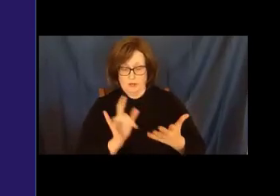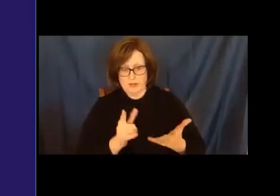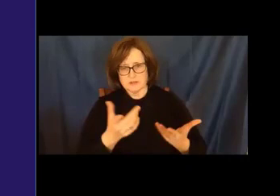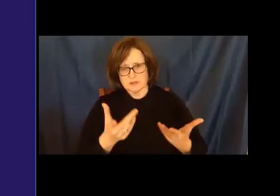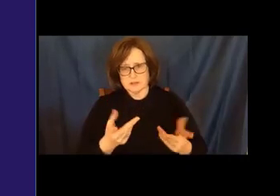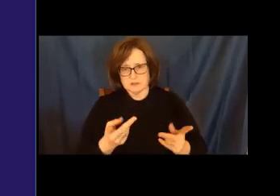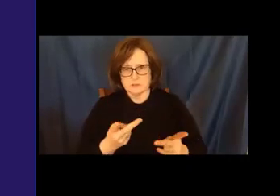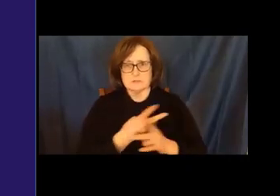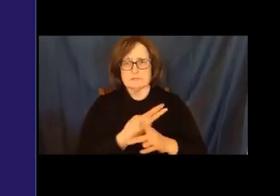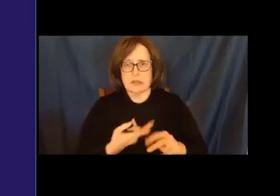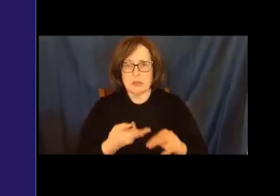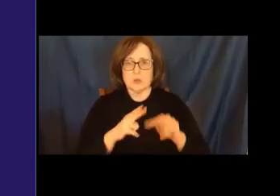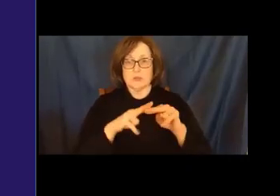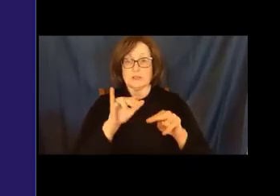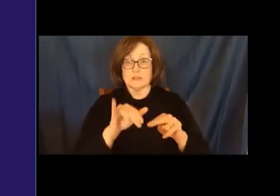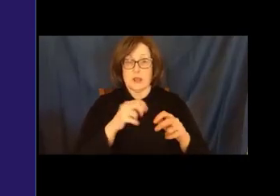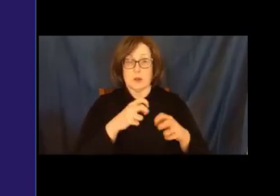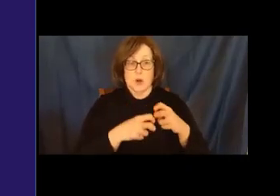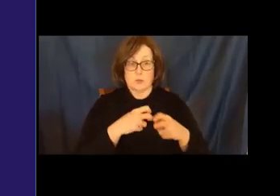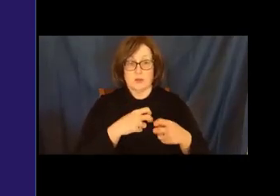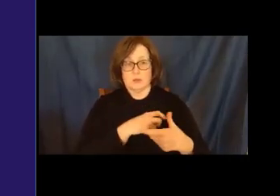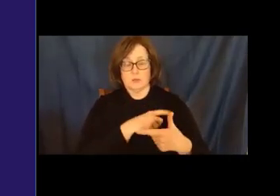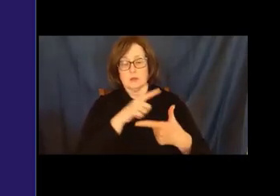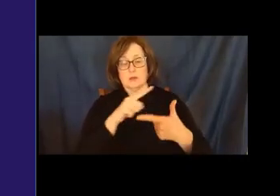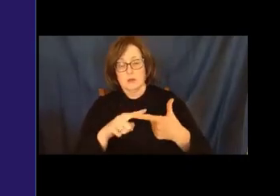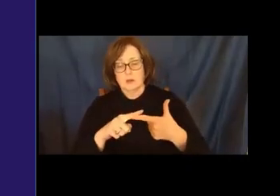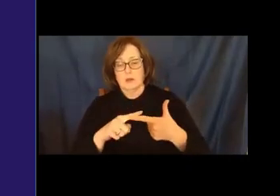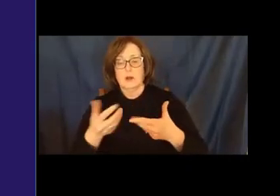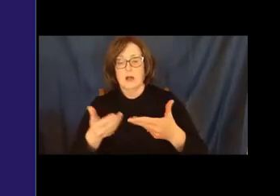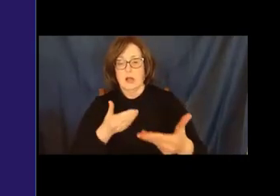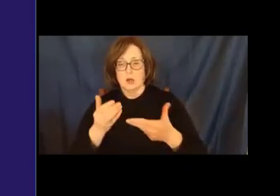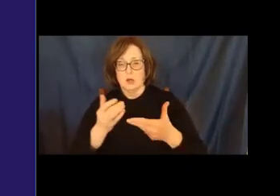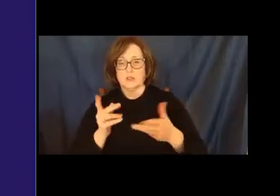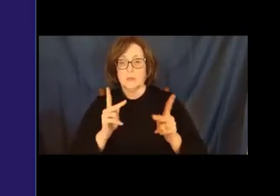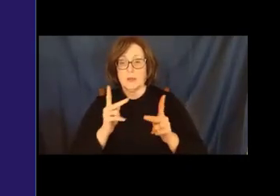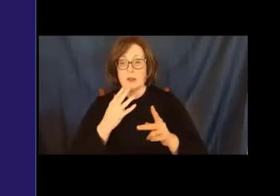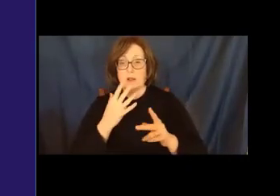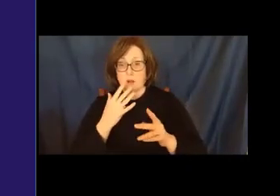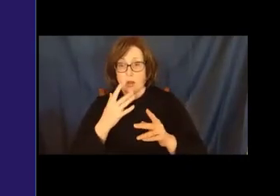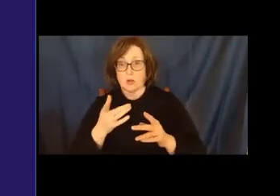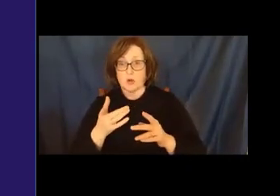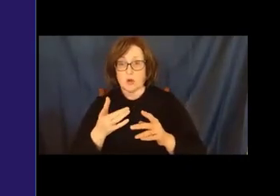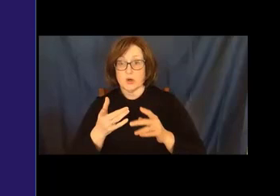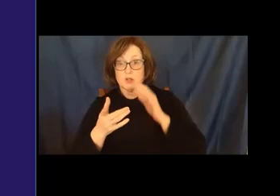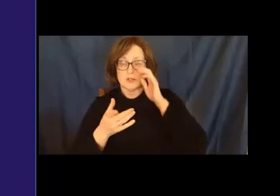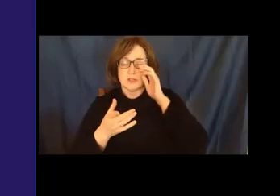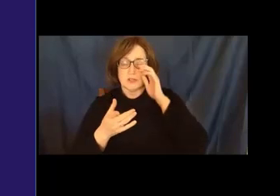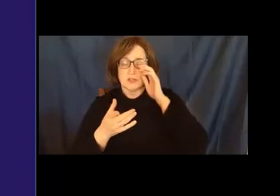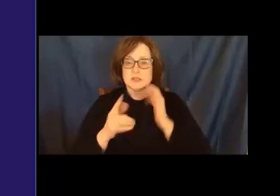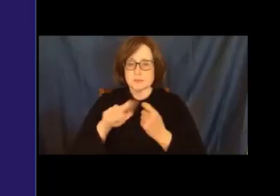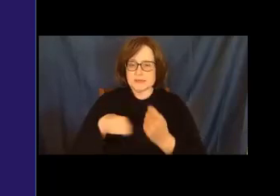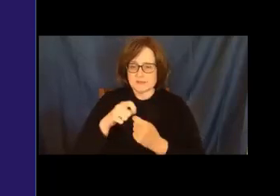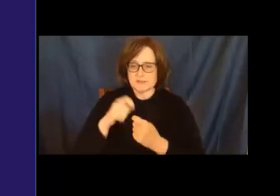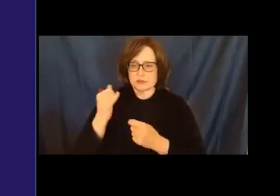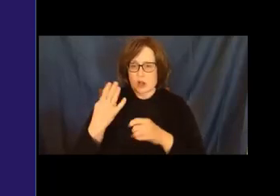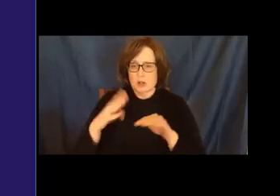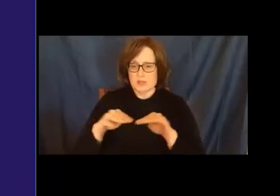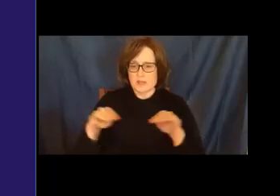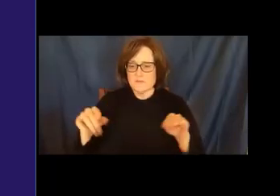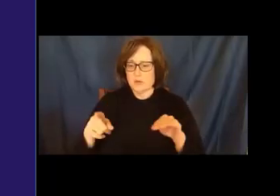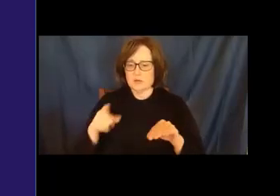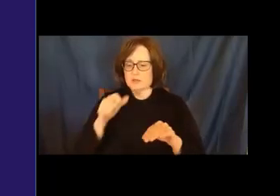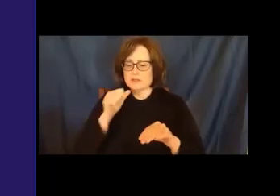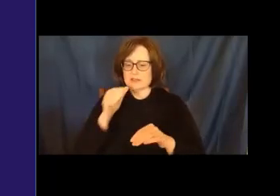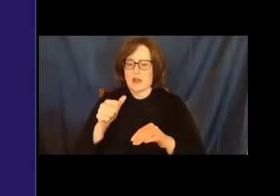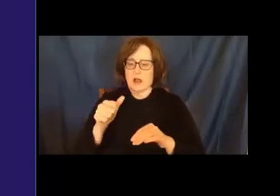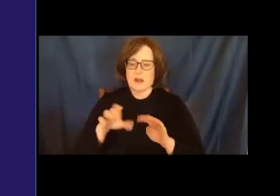interns and low-paid entry-level positions, which precludes people without economic advantages. And 3, hiring